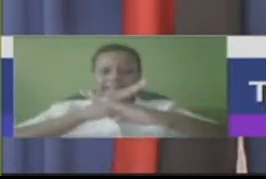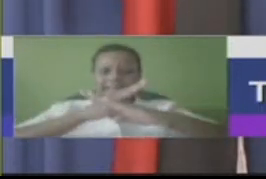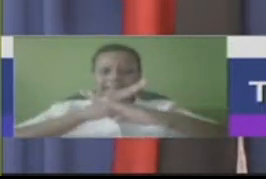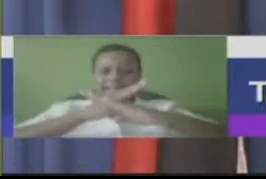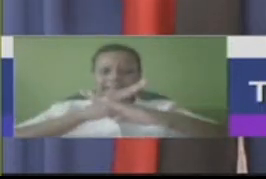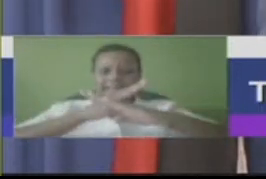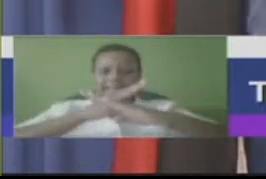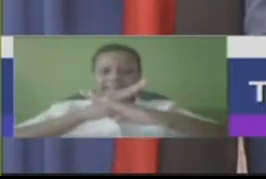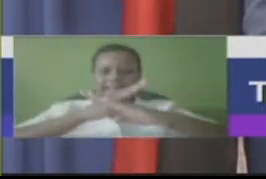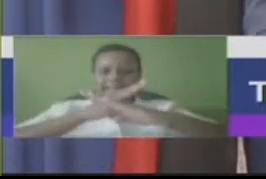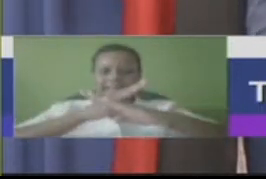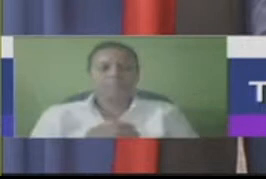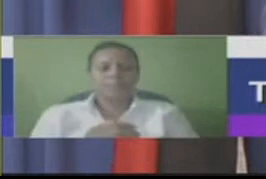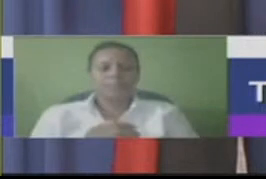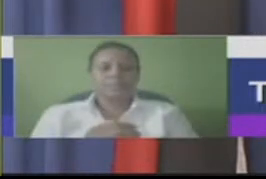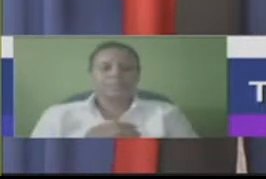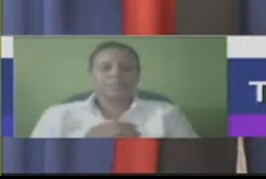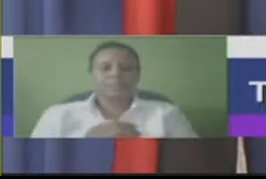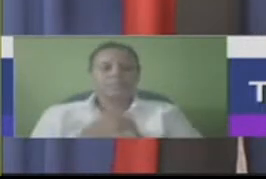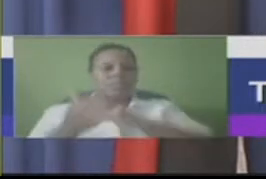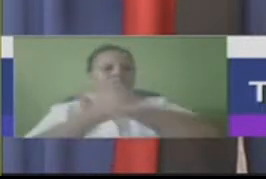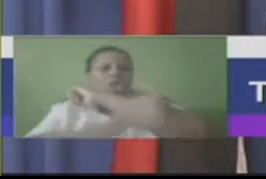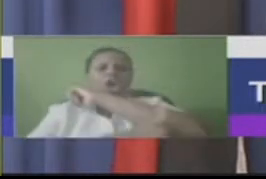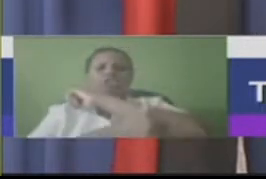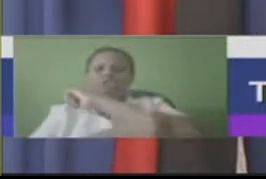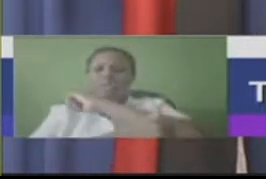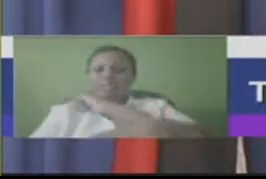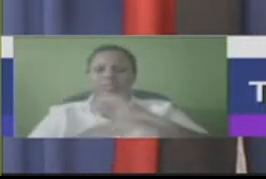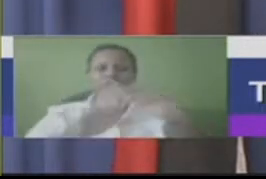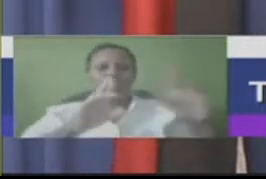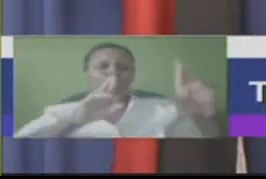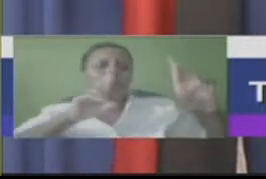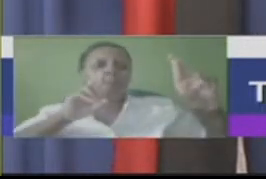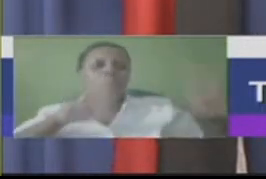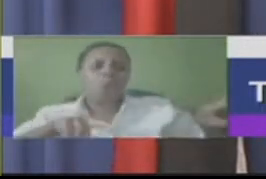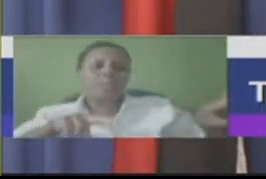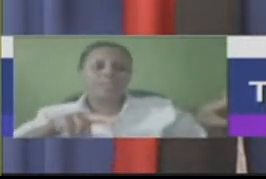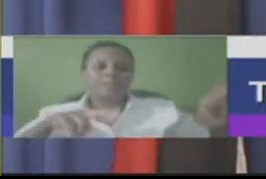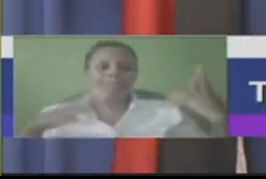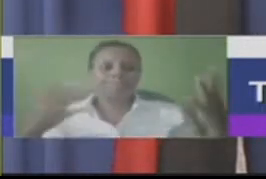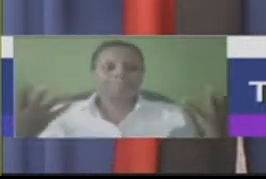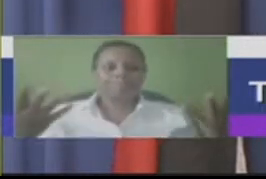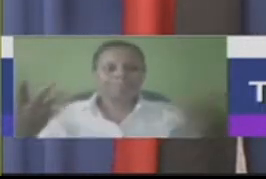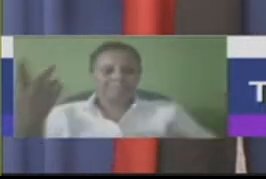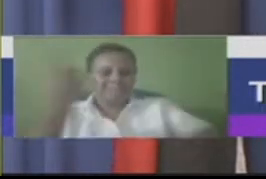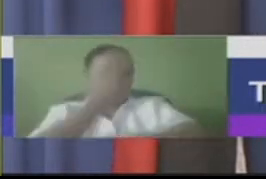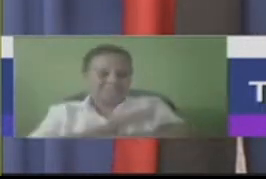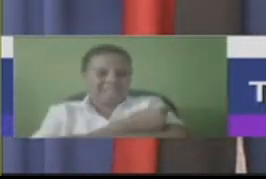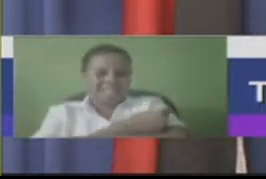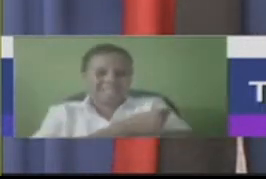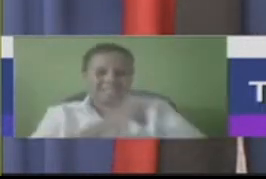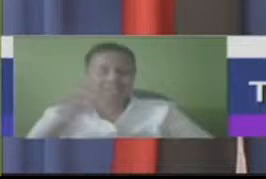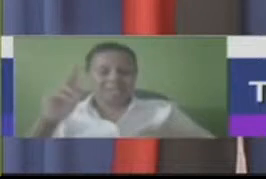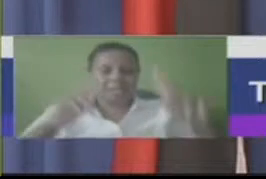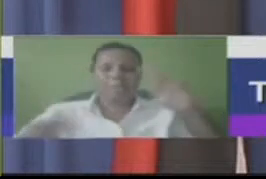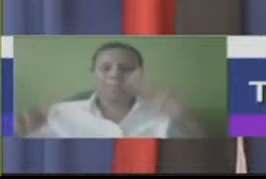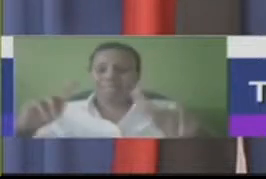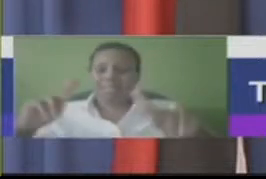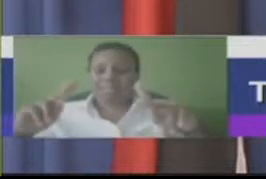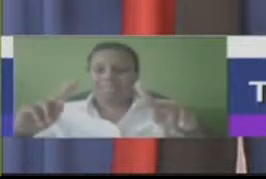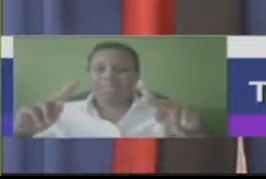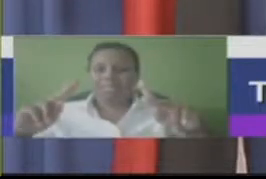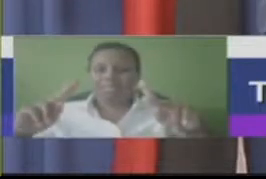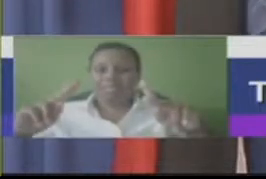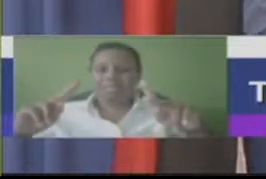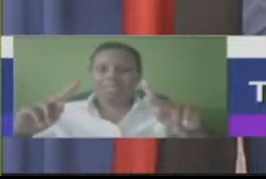they are reporting that vaccinated people, by and large, the mortality